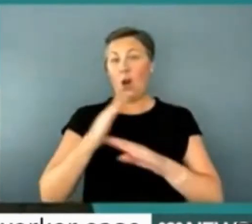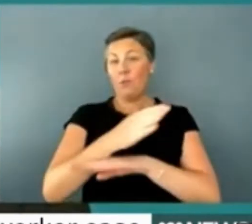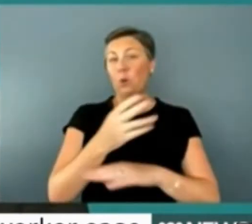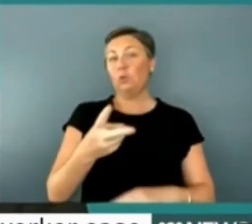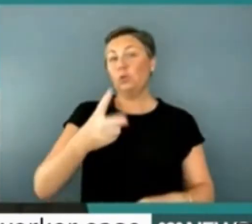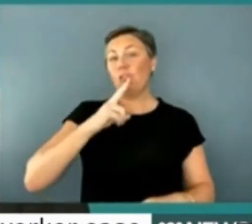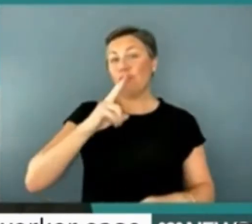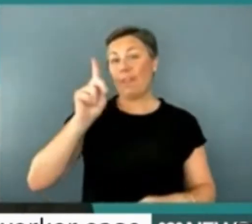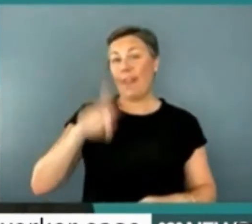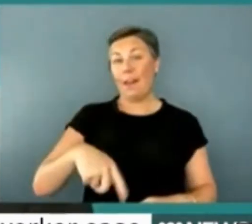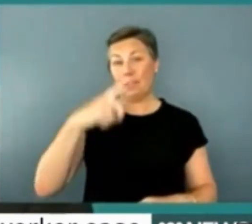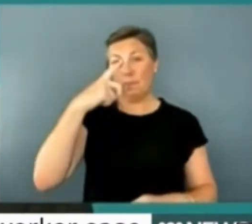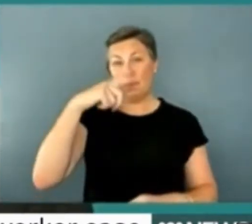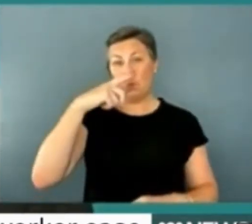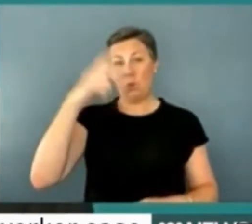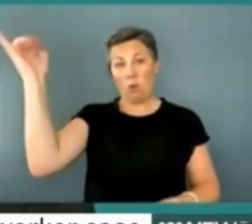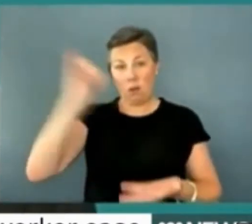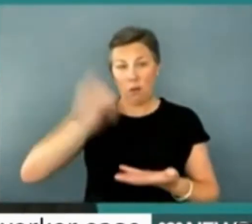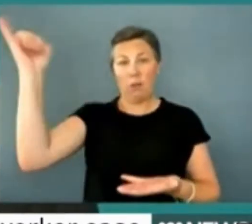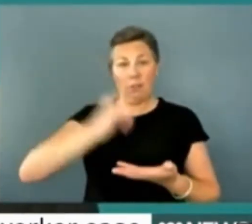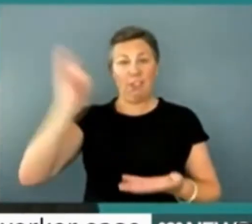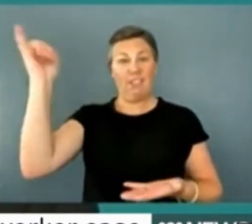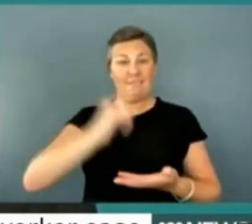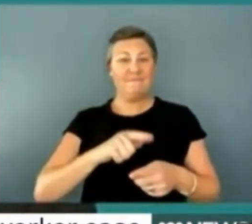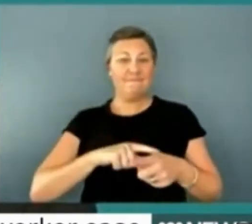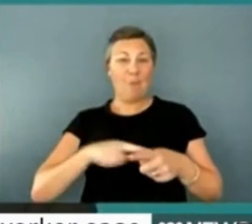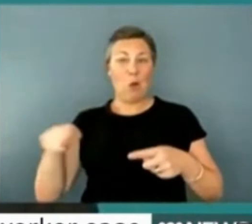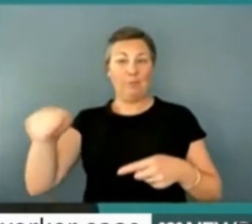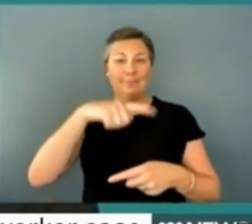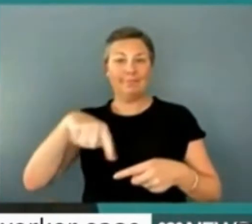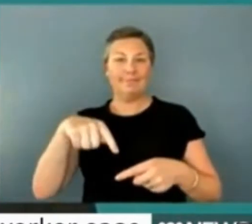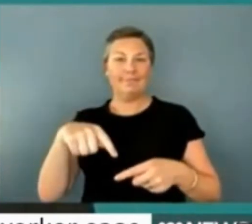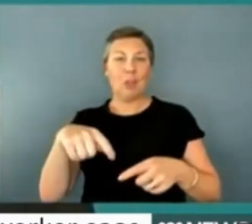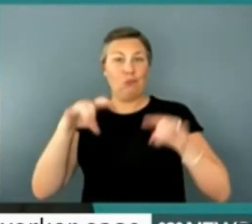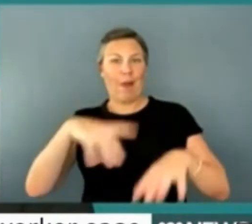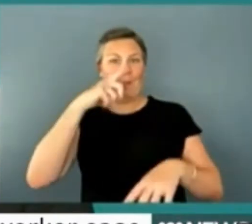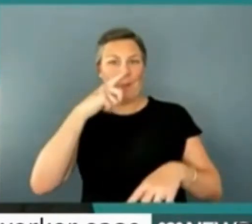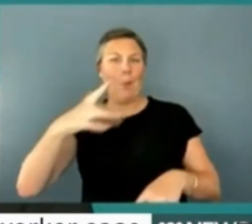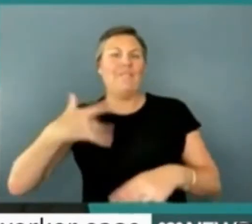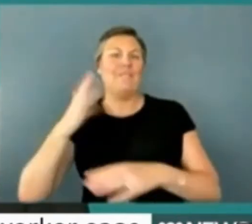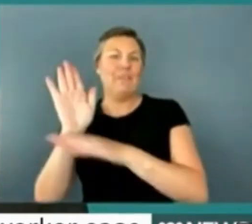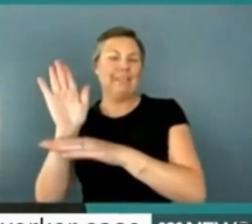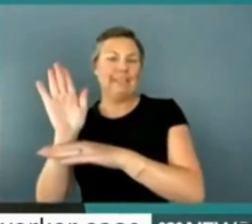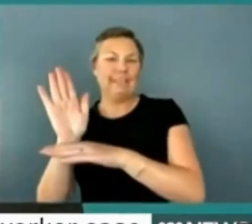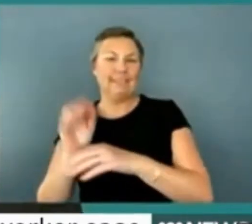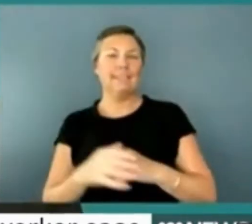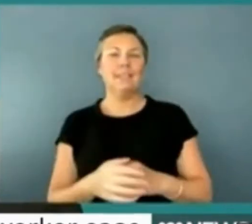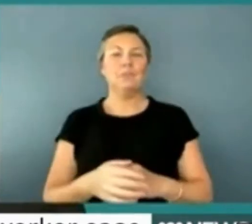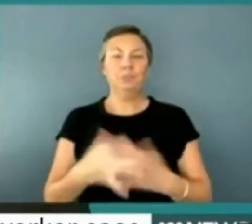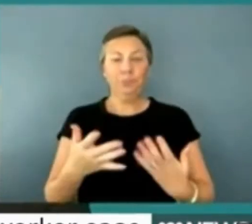into Australia, most of those Australian residents. So 200,000 have arrived.